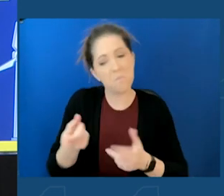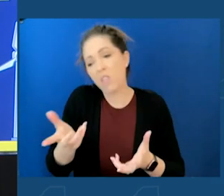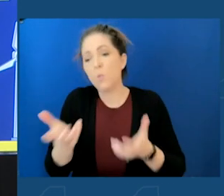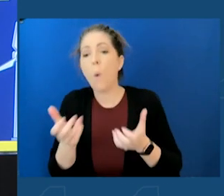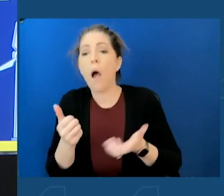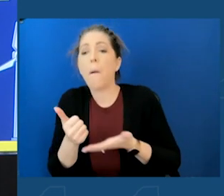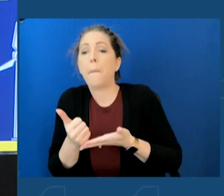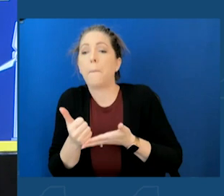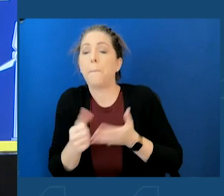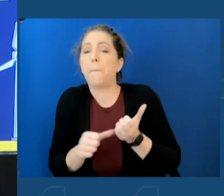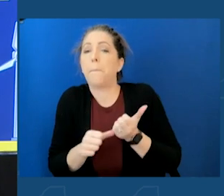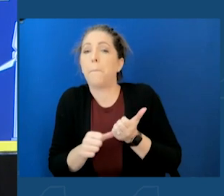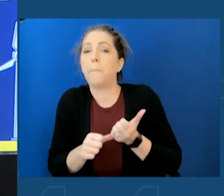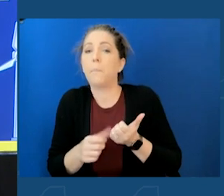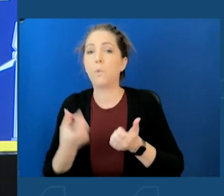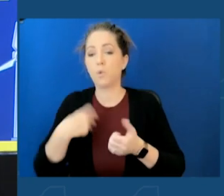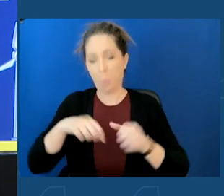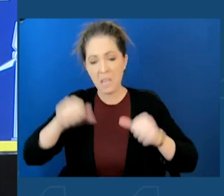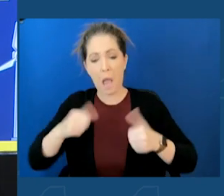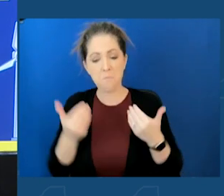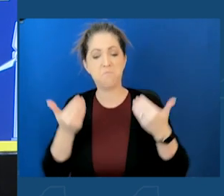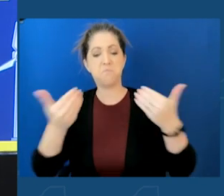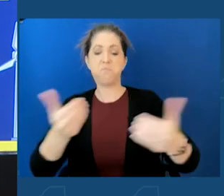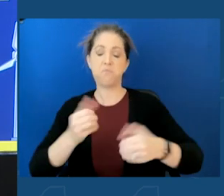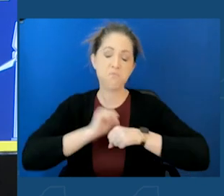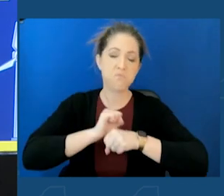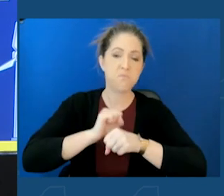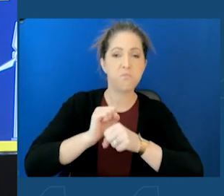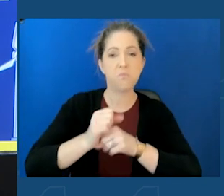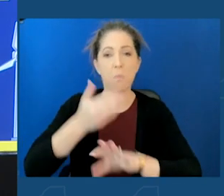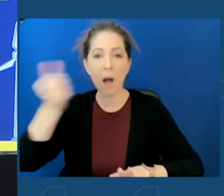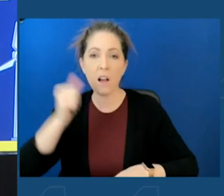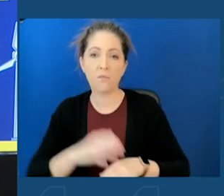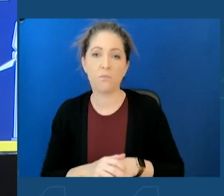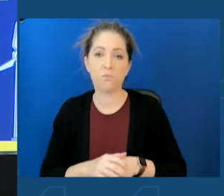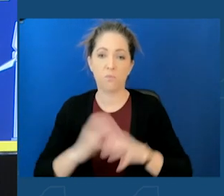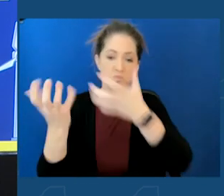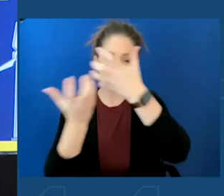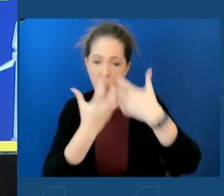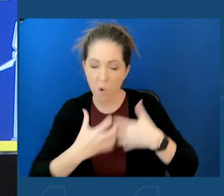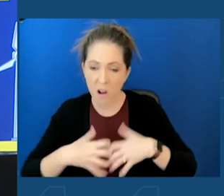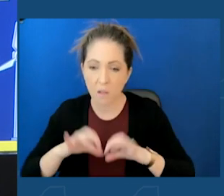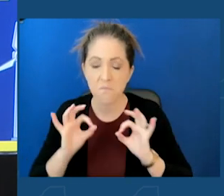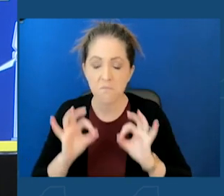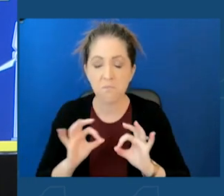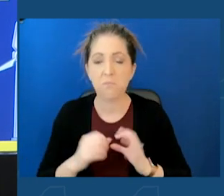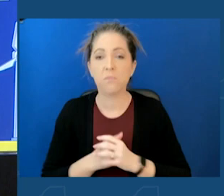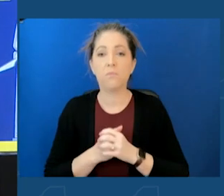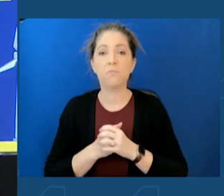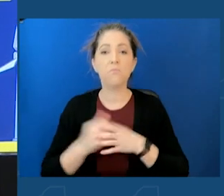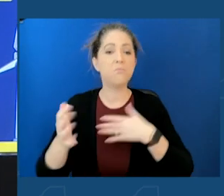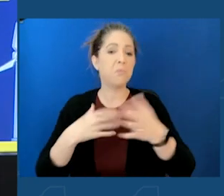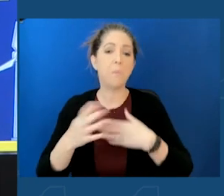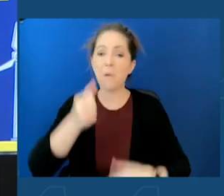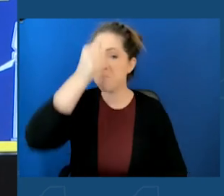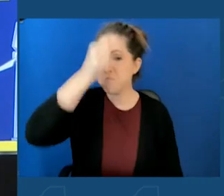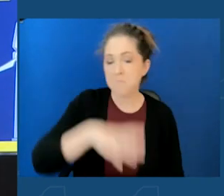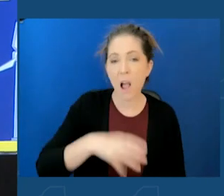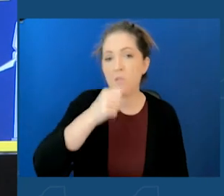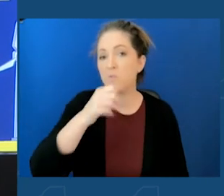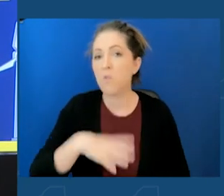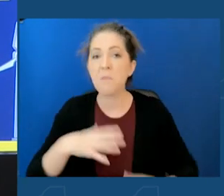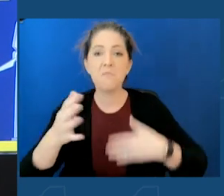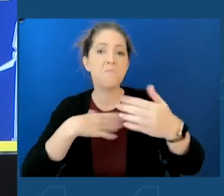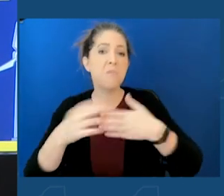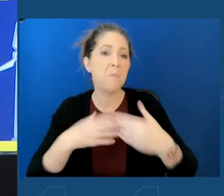we can go ahead and do the things we do best. That's organize. Because whether you're a man, woman, doesn't matter what